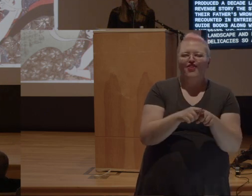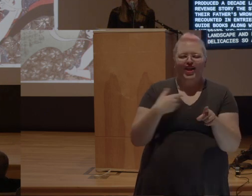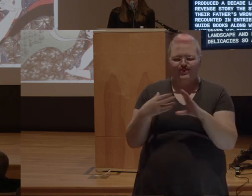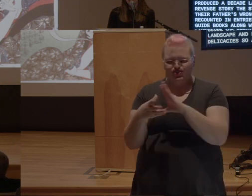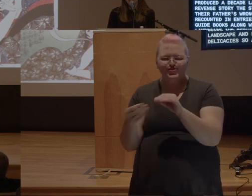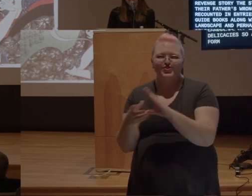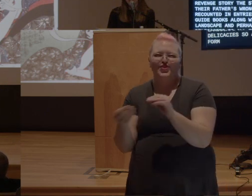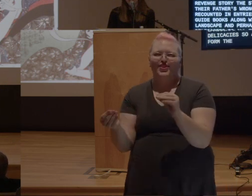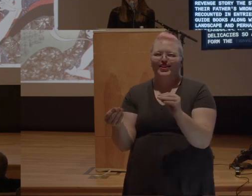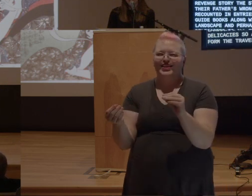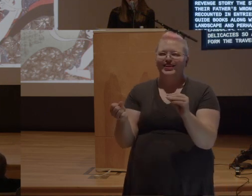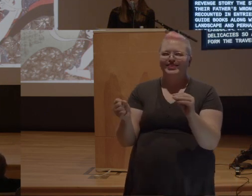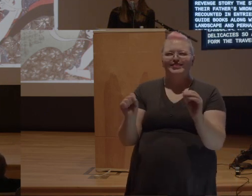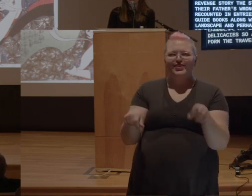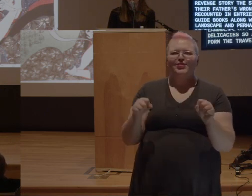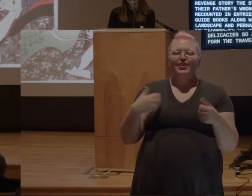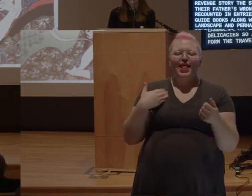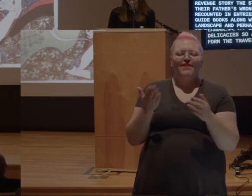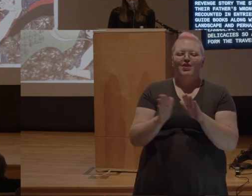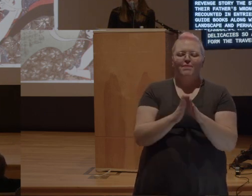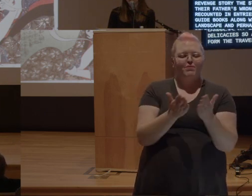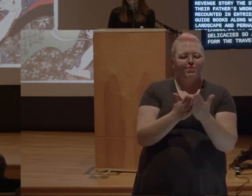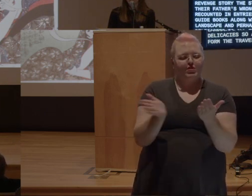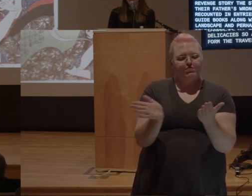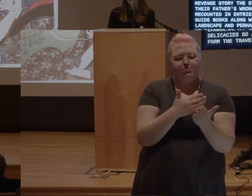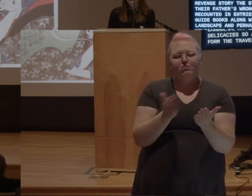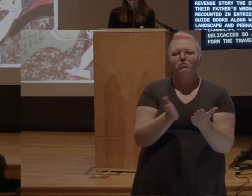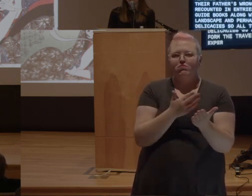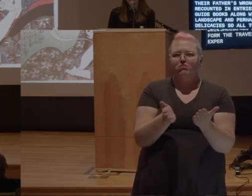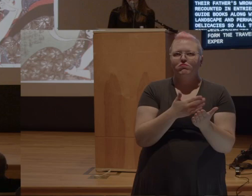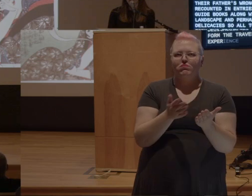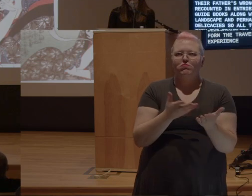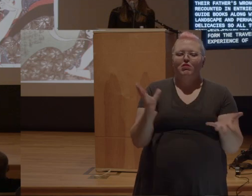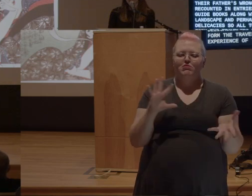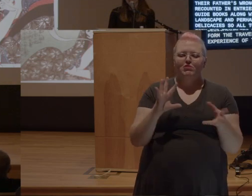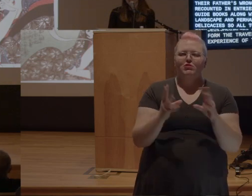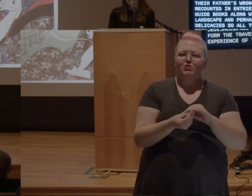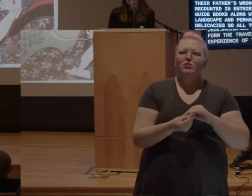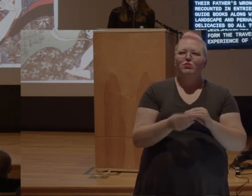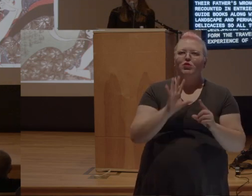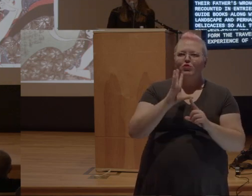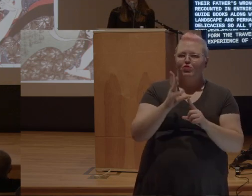form the traveler's total cultural and natural experience of the highway.